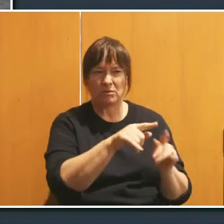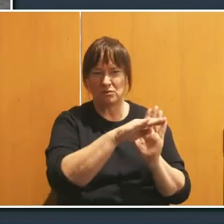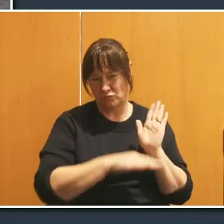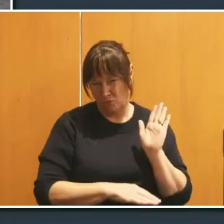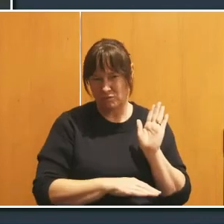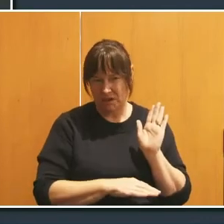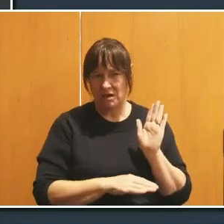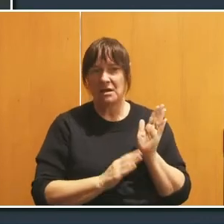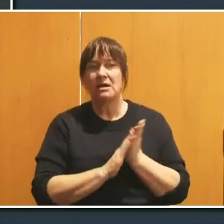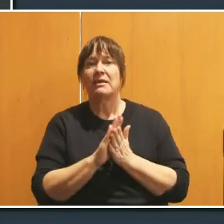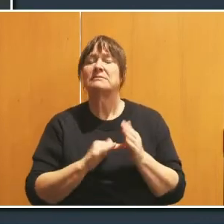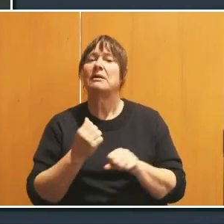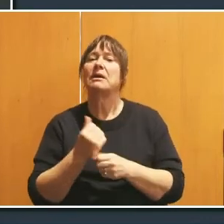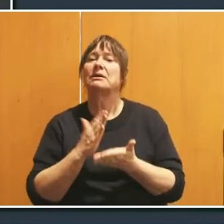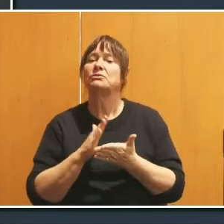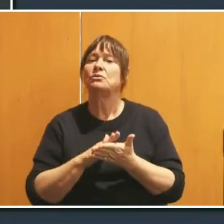no.